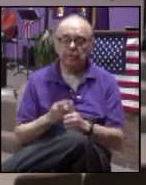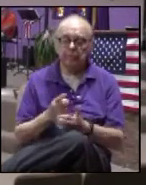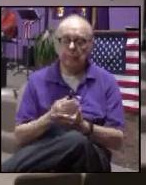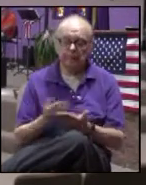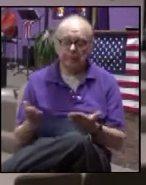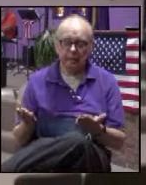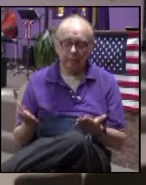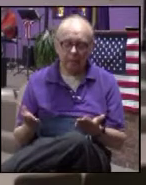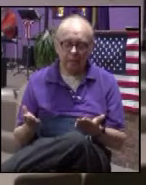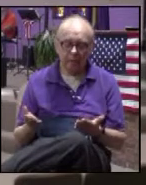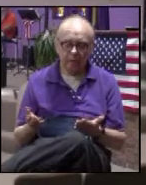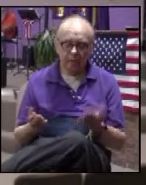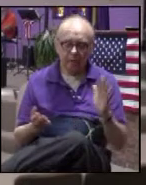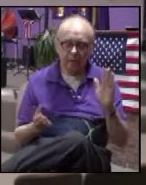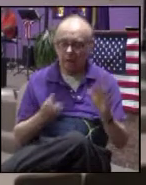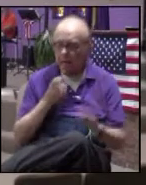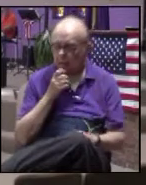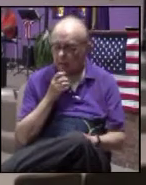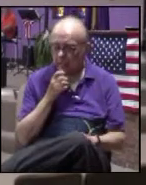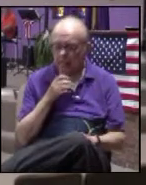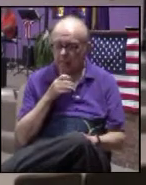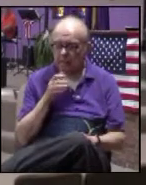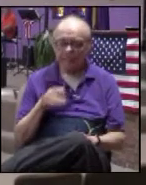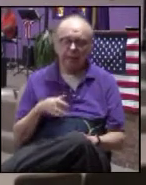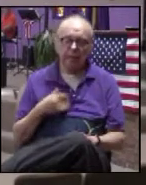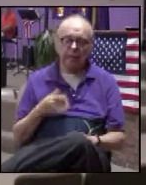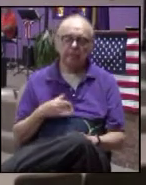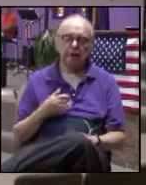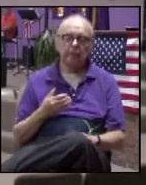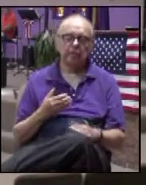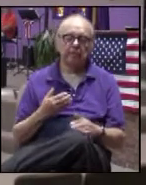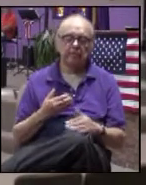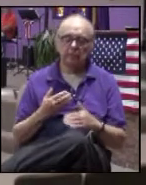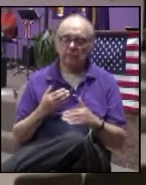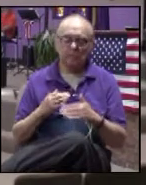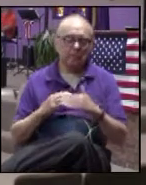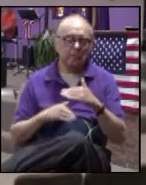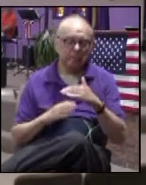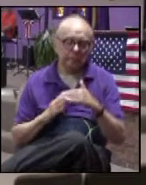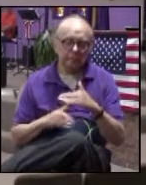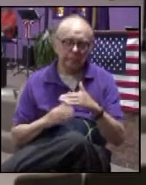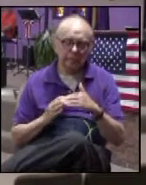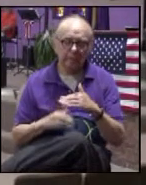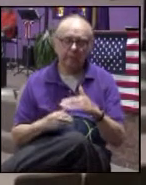By a show of hands, who has felt inadequate in their life at anything?